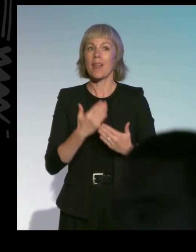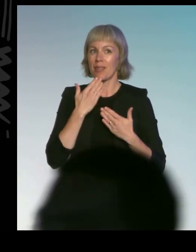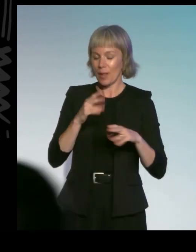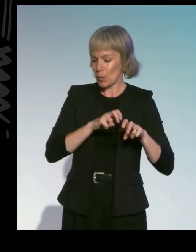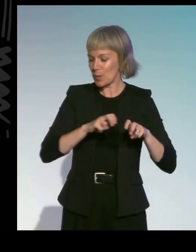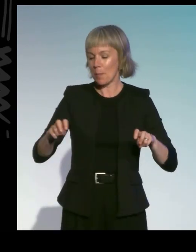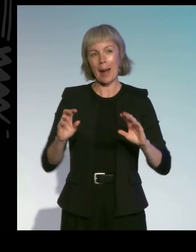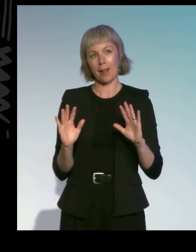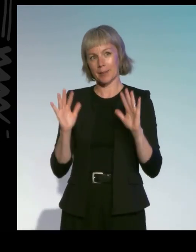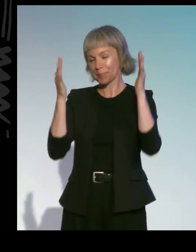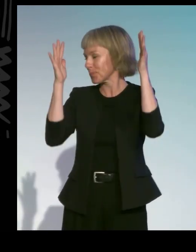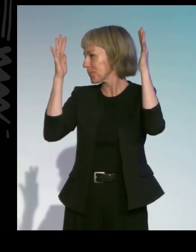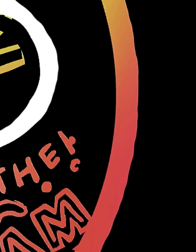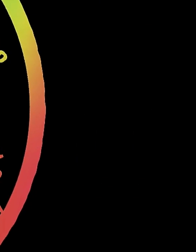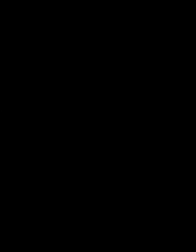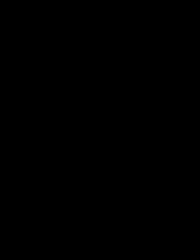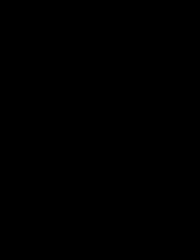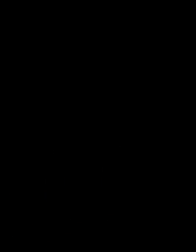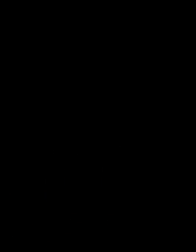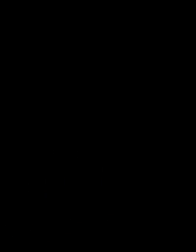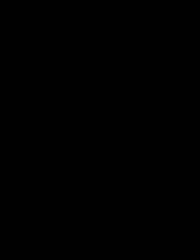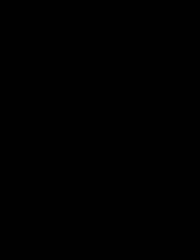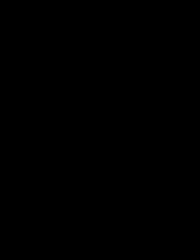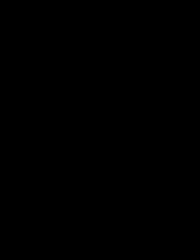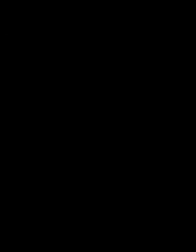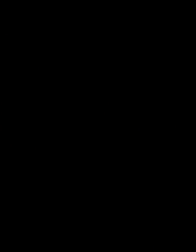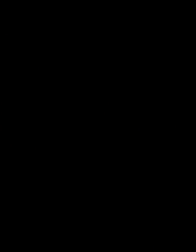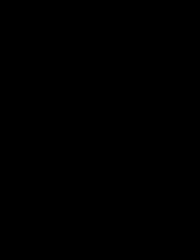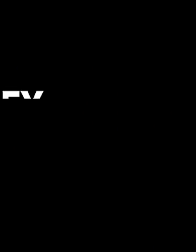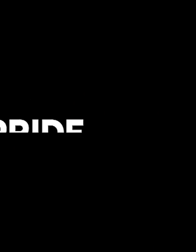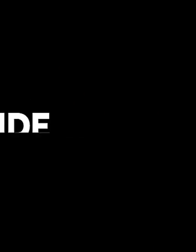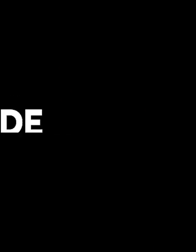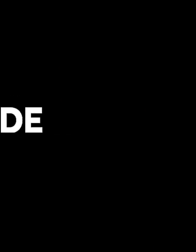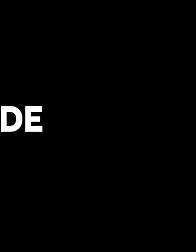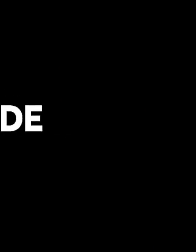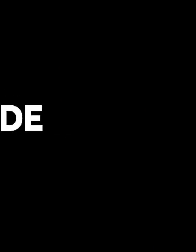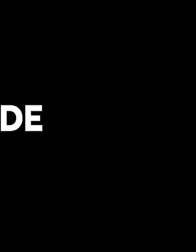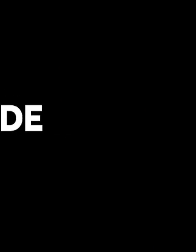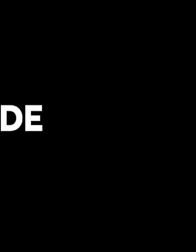fantastic panelists. We are